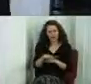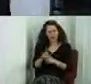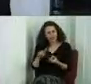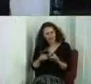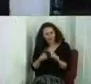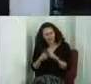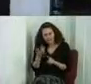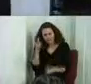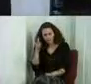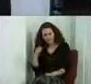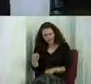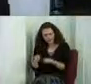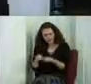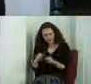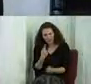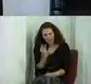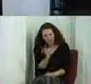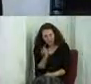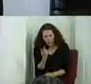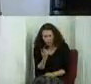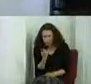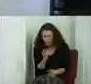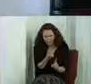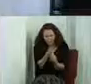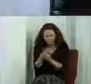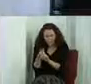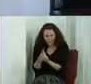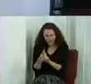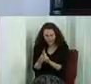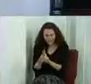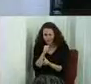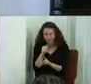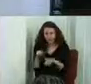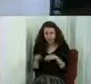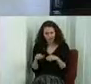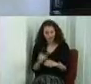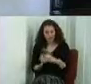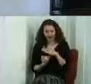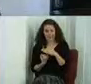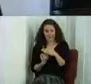own? Why are you trying to do this in isolation?